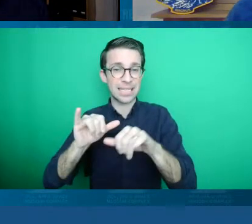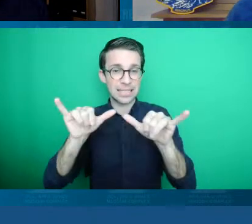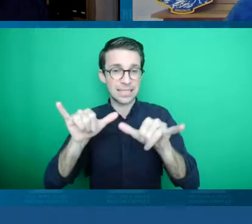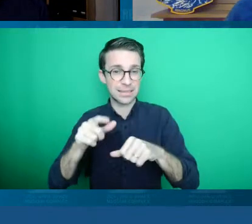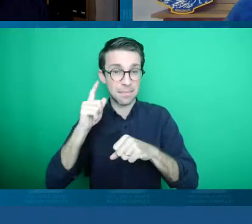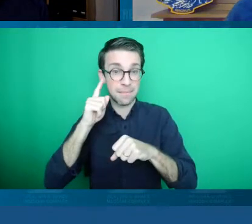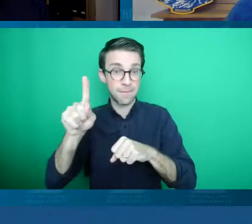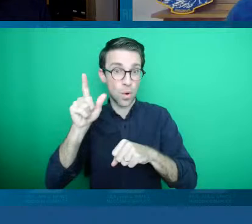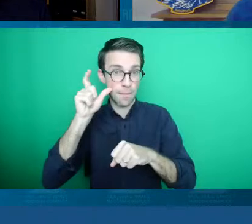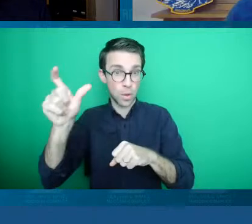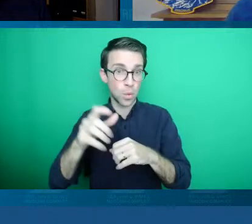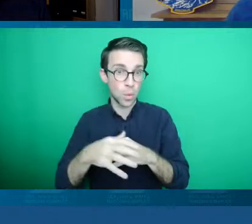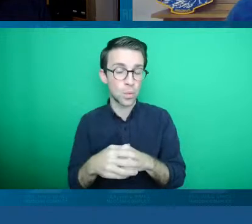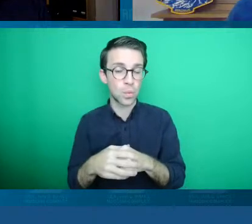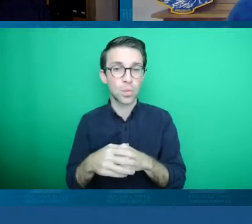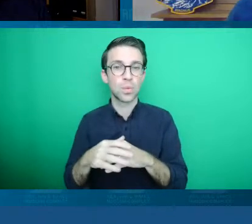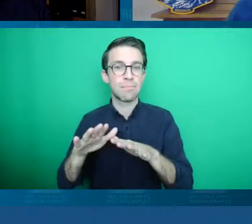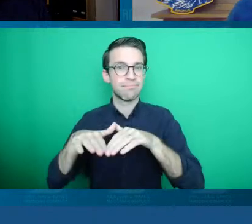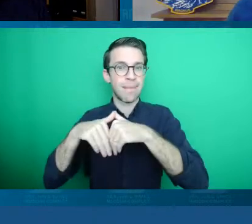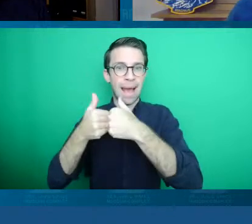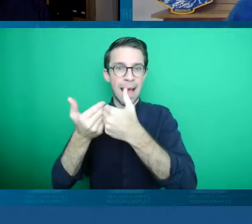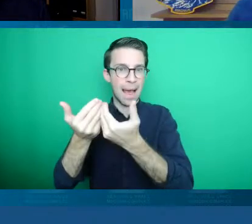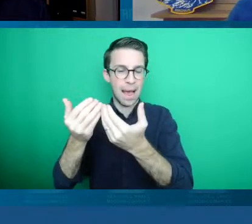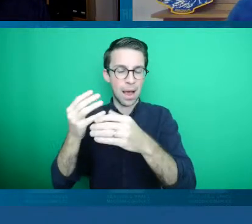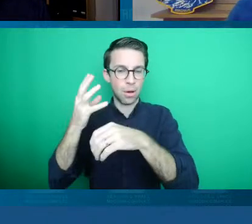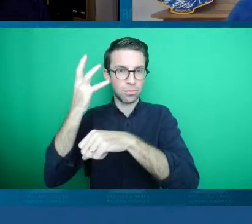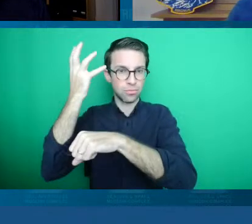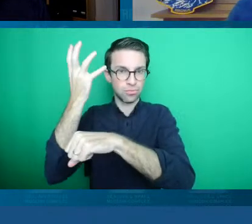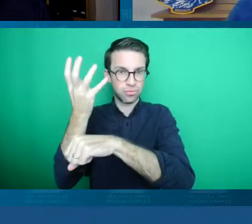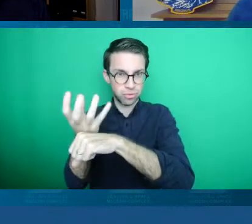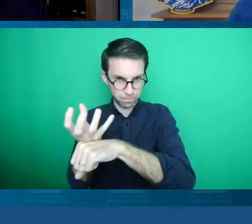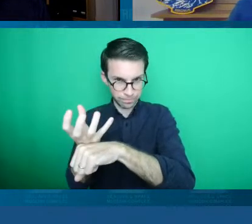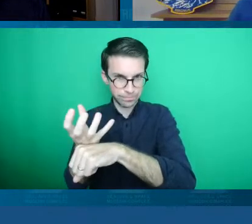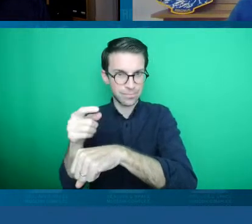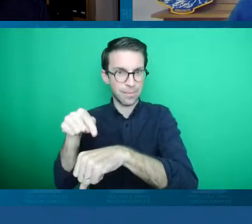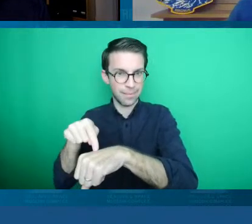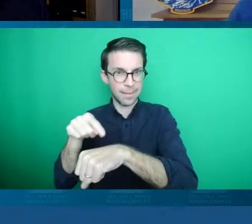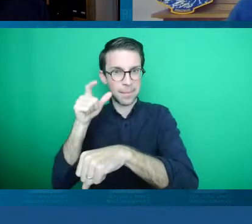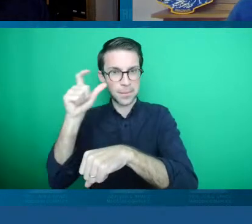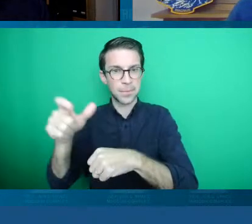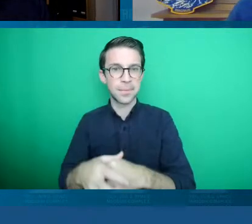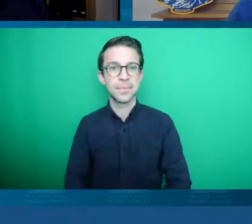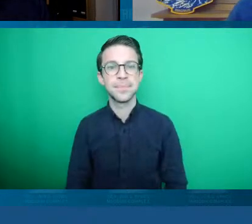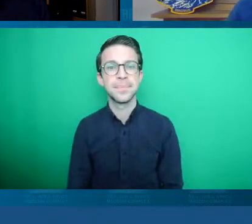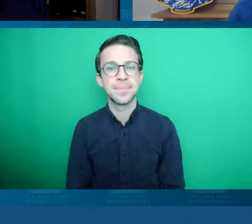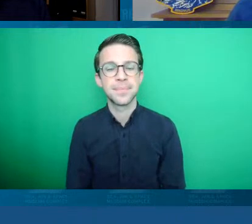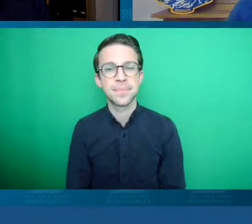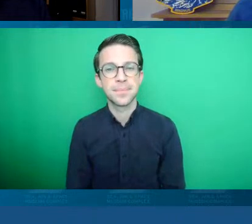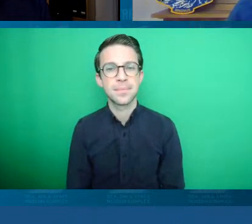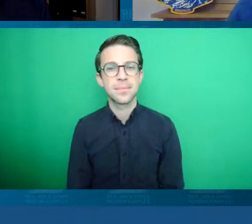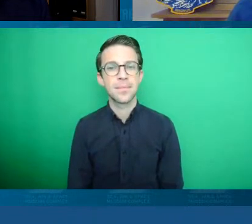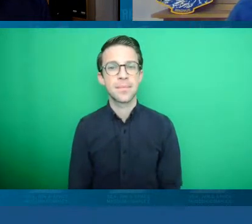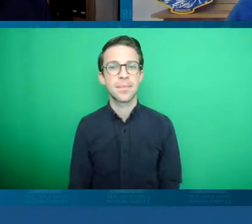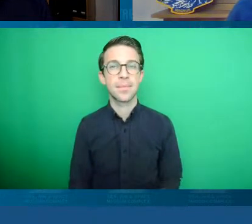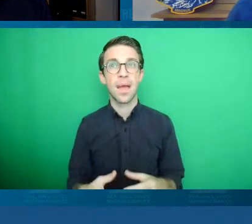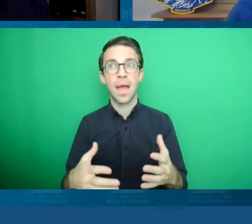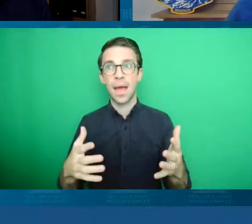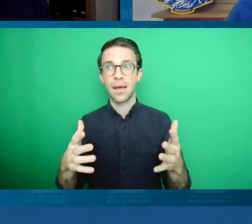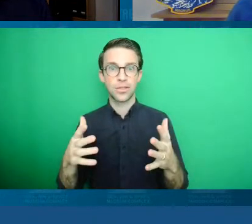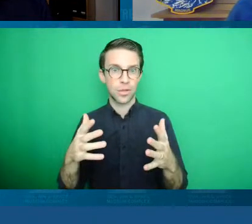helping as part of one of the teams for developing the landing system for the moon, and on top of the other training.